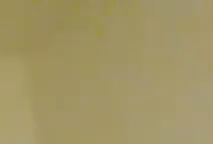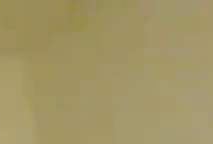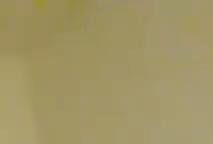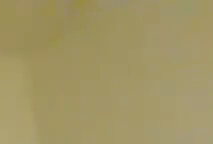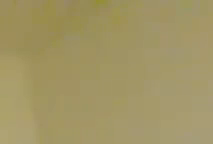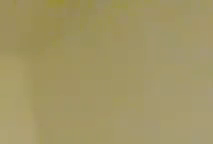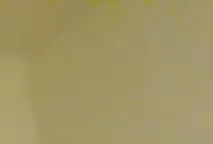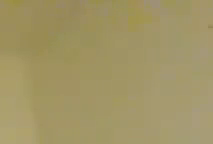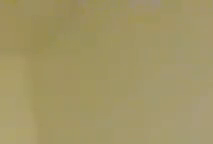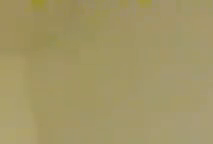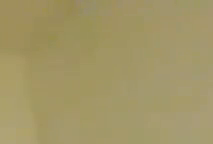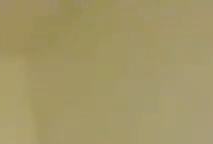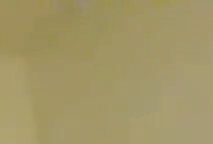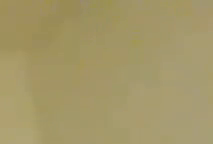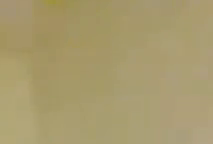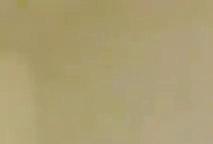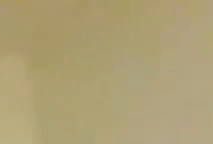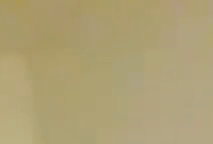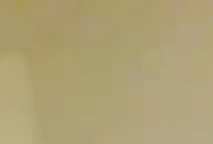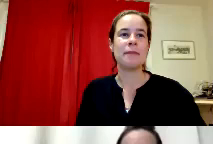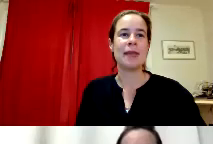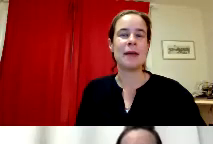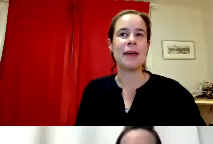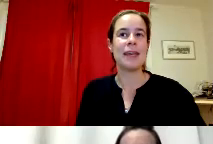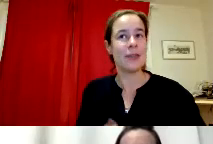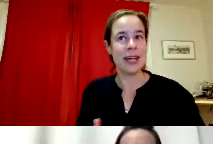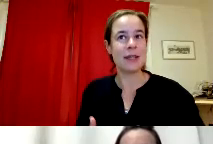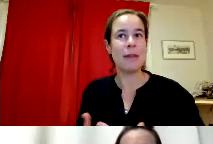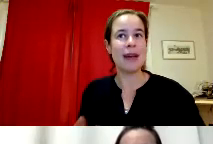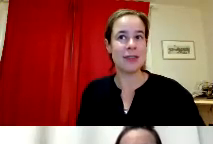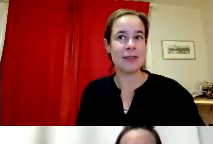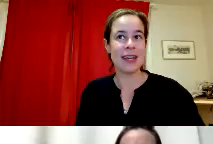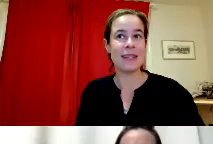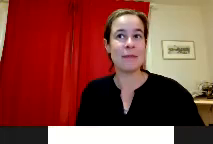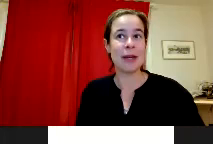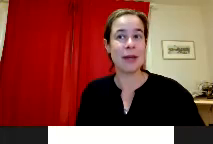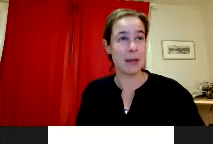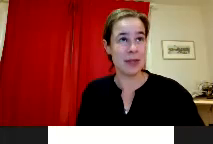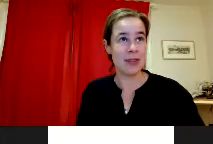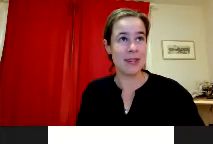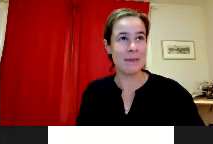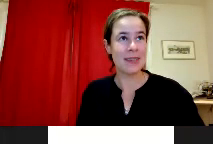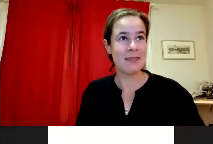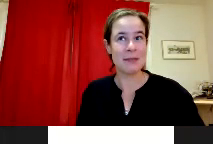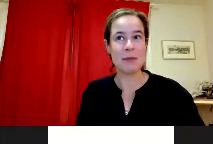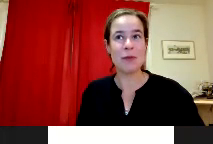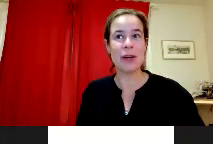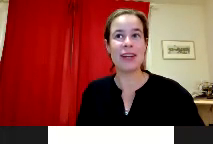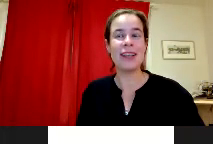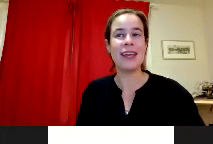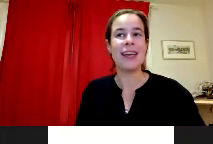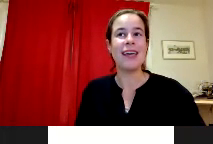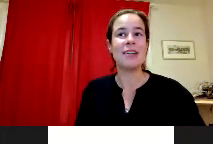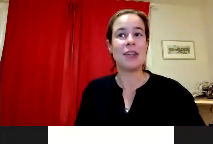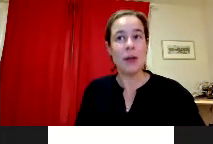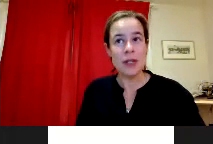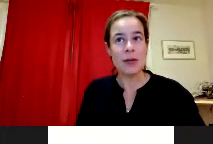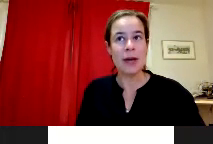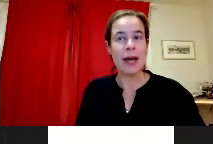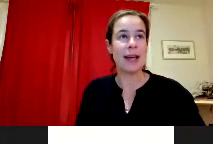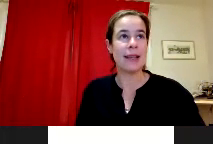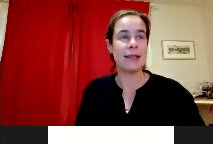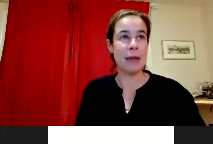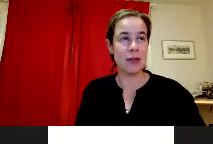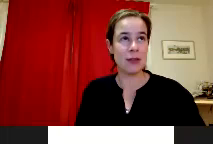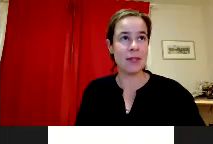during COVID-19 in Nova Scotia. Hilary has a Bachelor of Science in Biochemistry from Memorial, and she